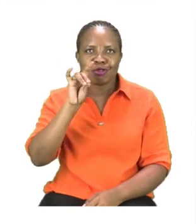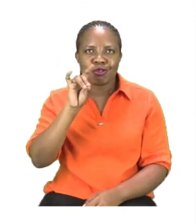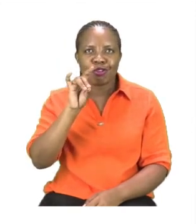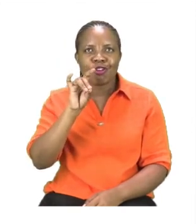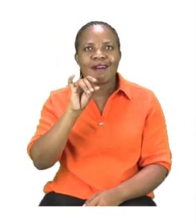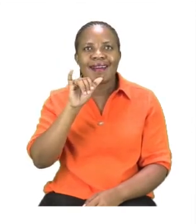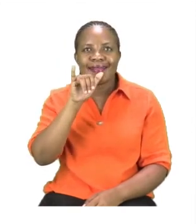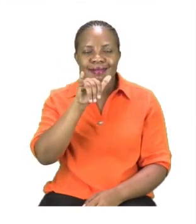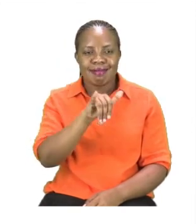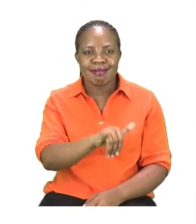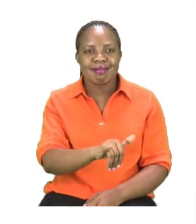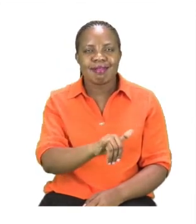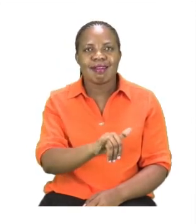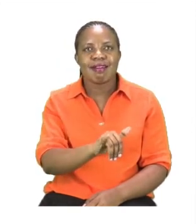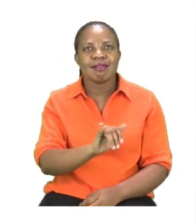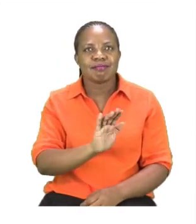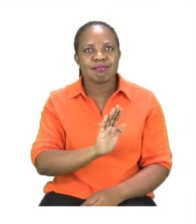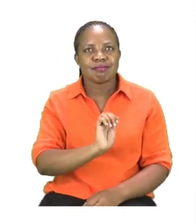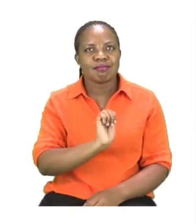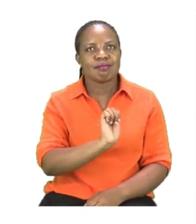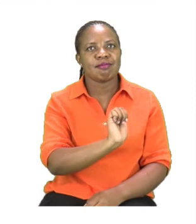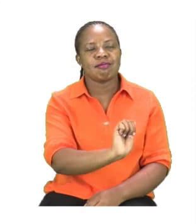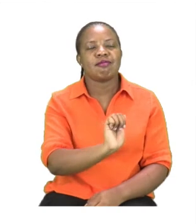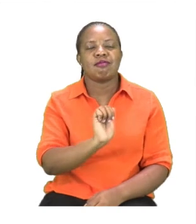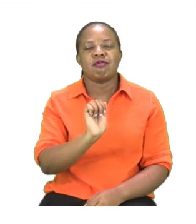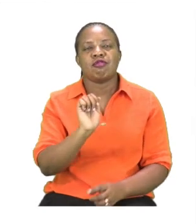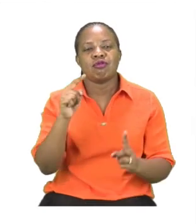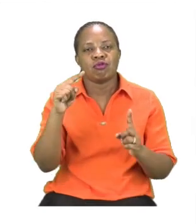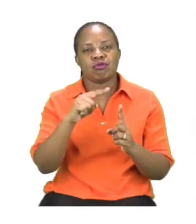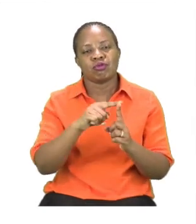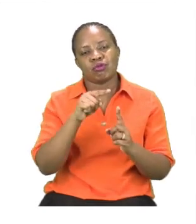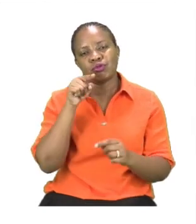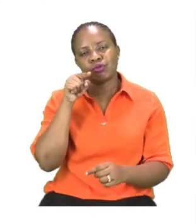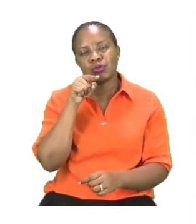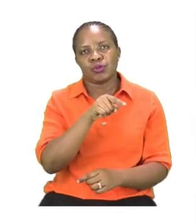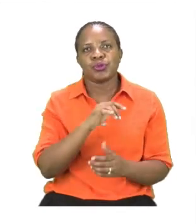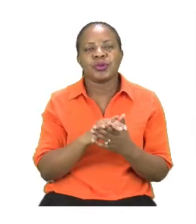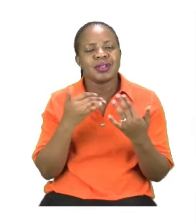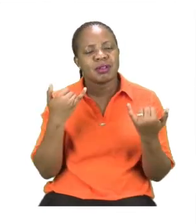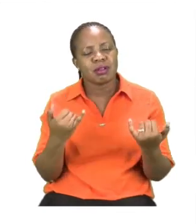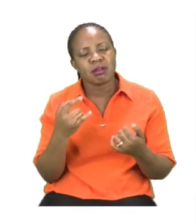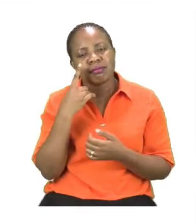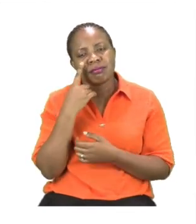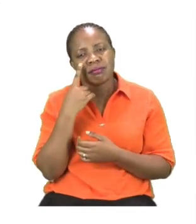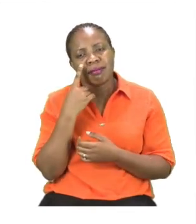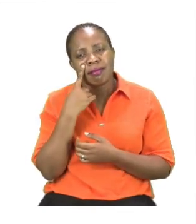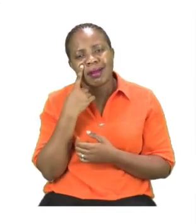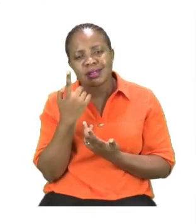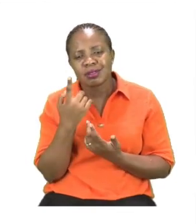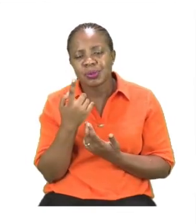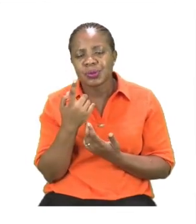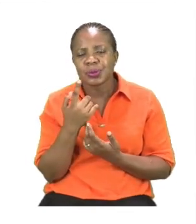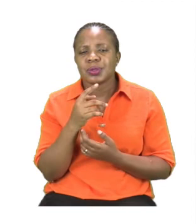we first need to find out what is a noun that we can use. And the noun there that we are